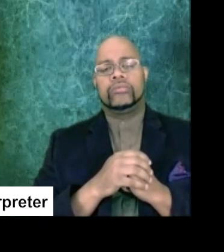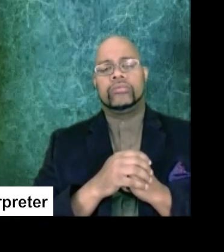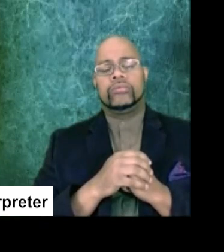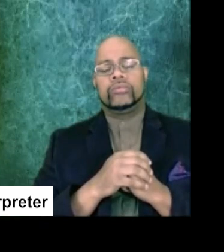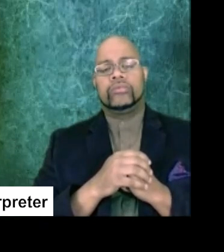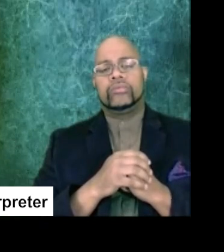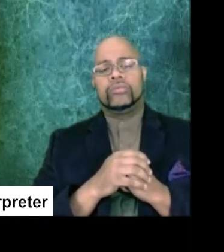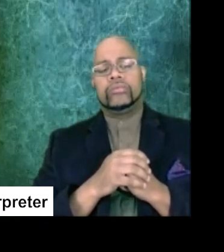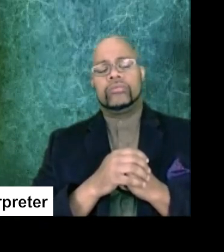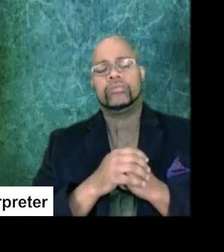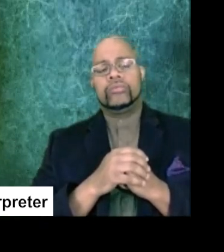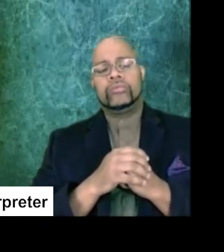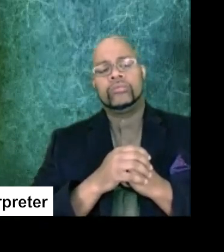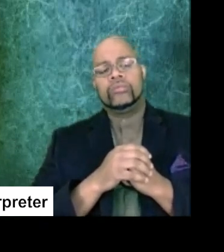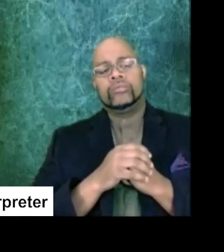Before